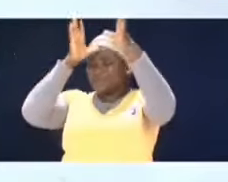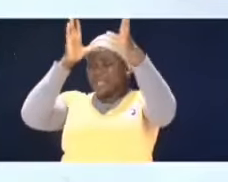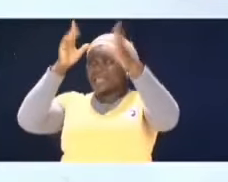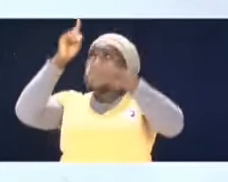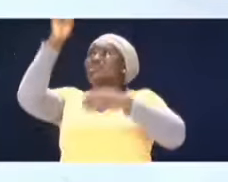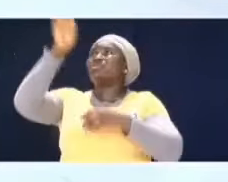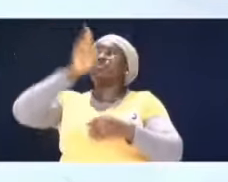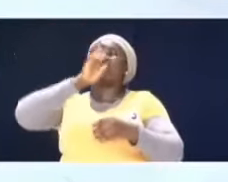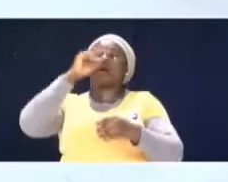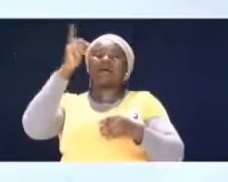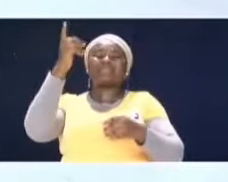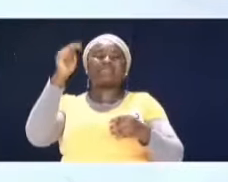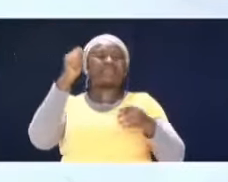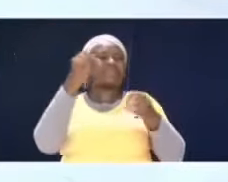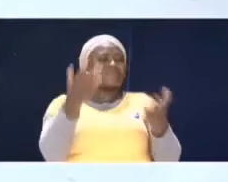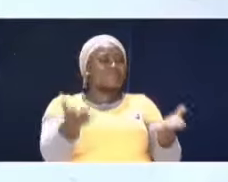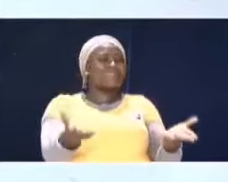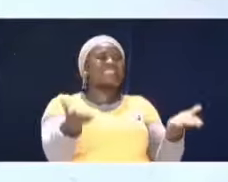the